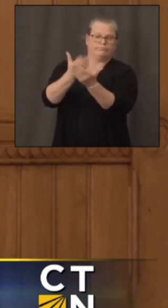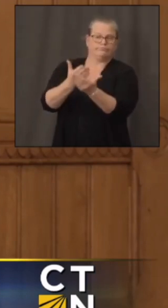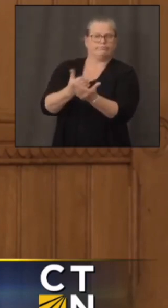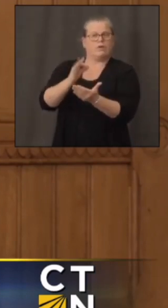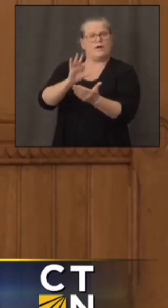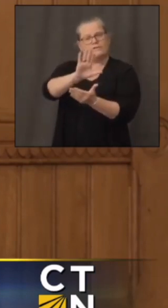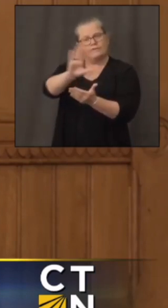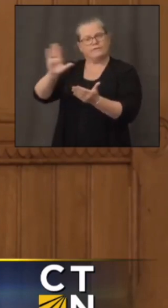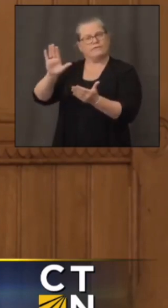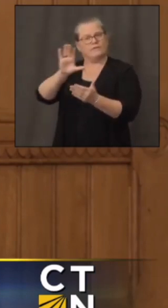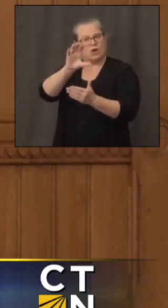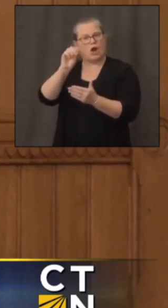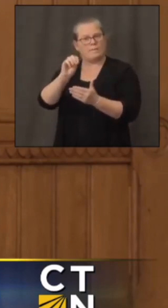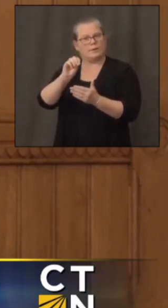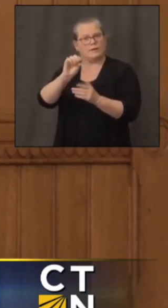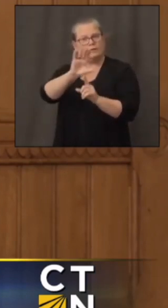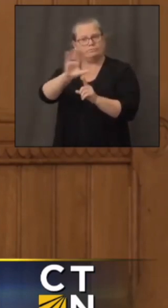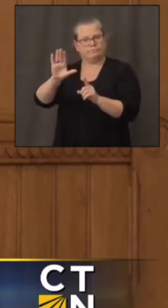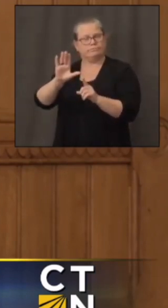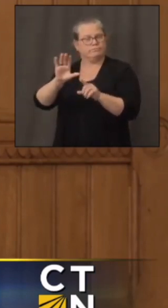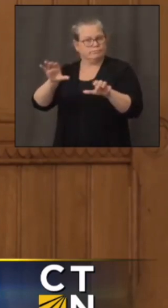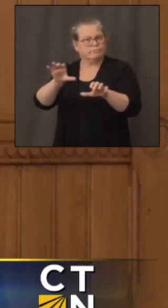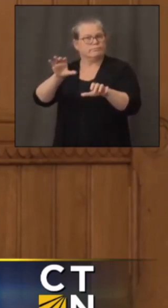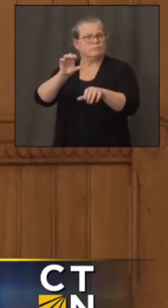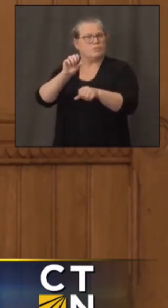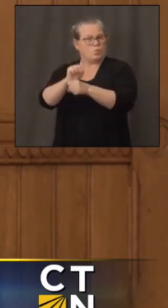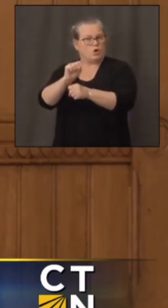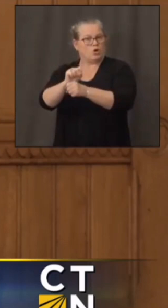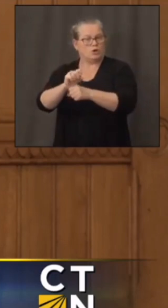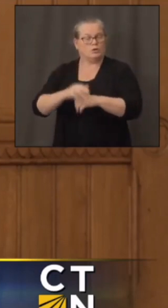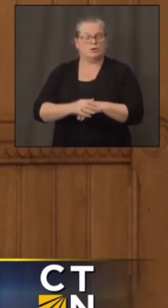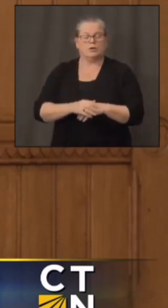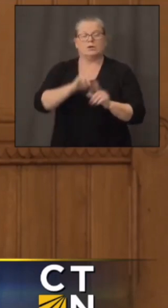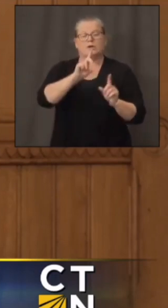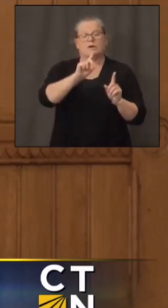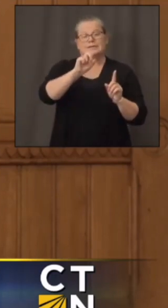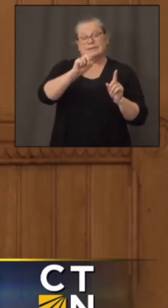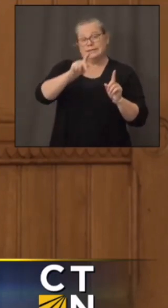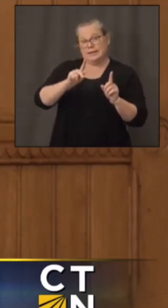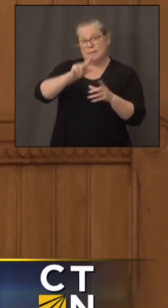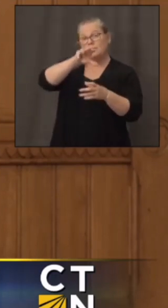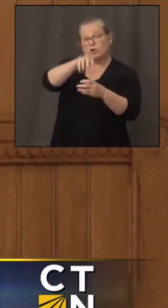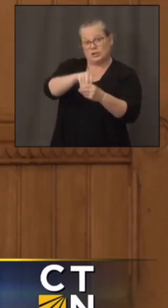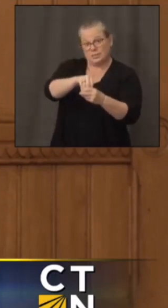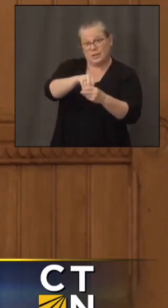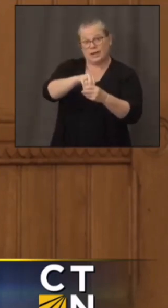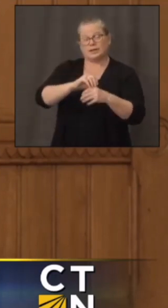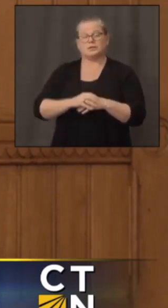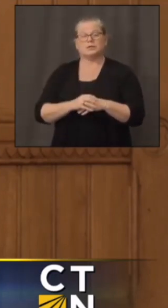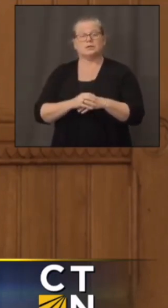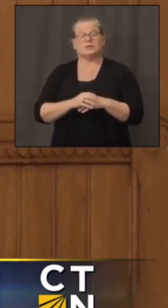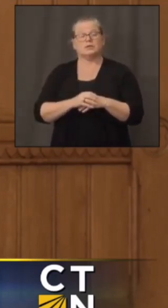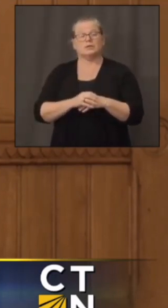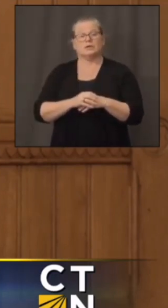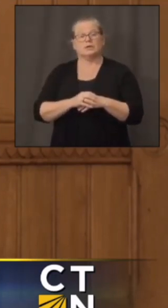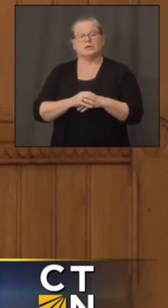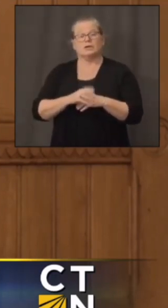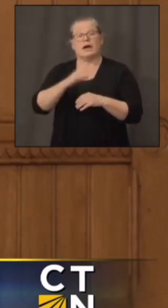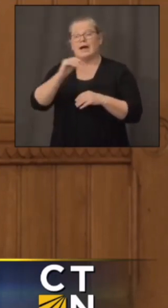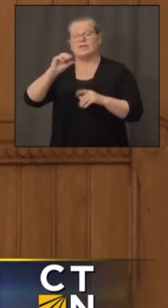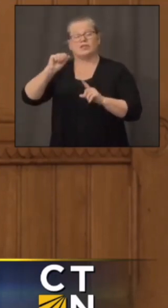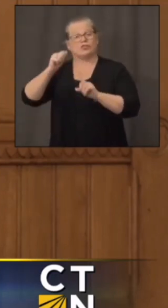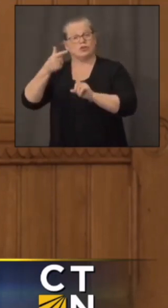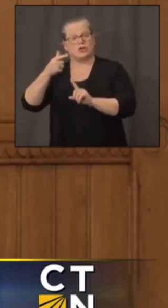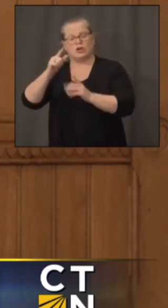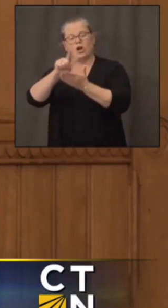performance. And so we look for DEEP as a participant and a party in cases before PURA, as is the Attorney